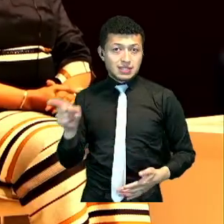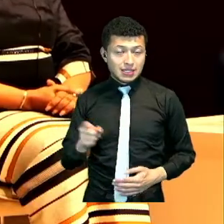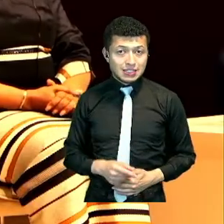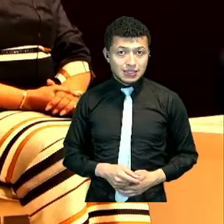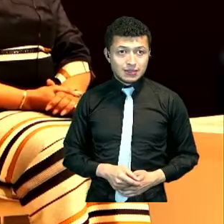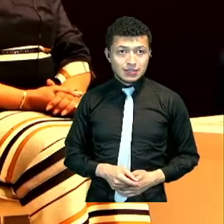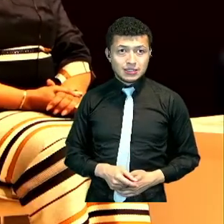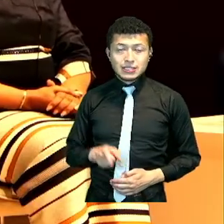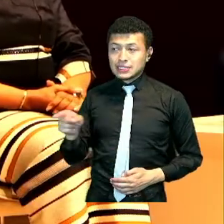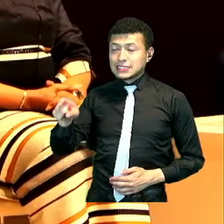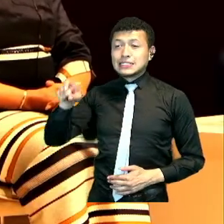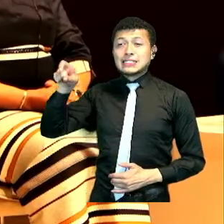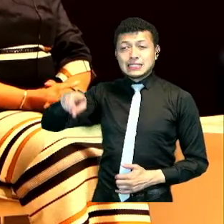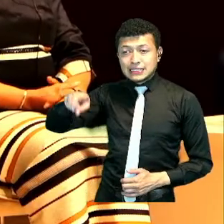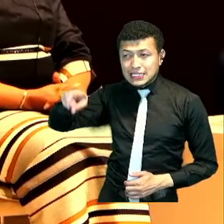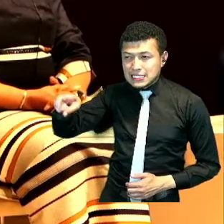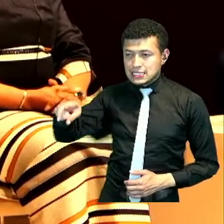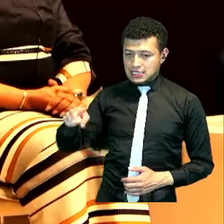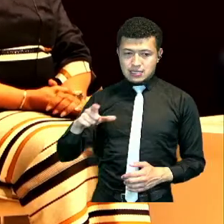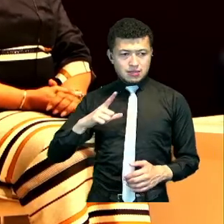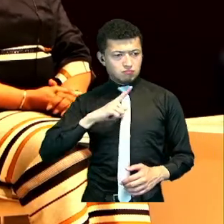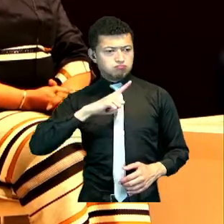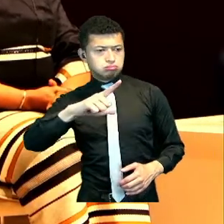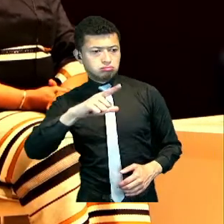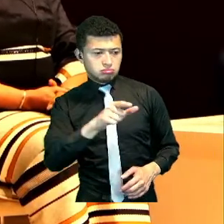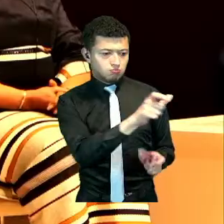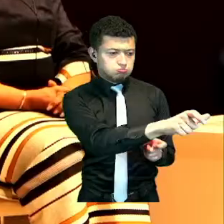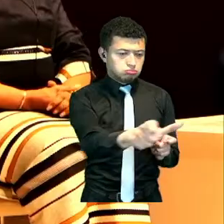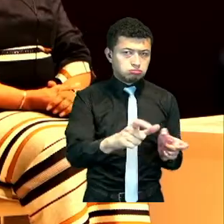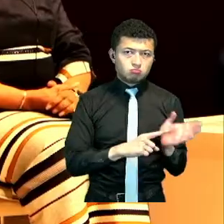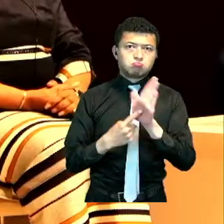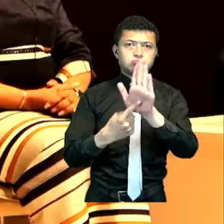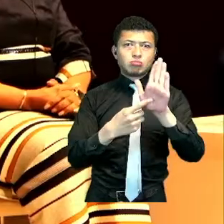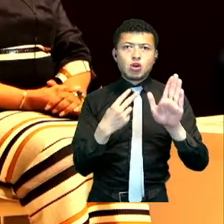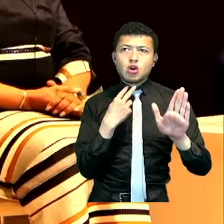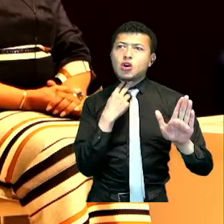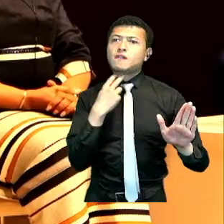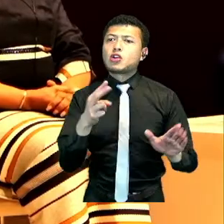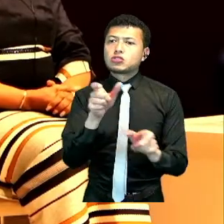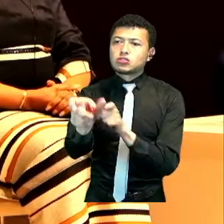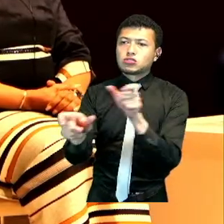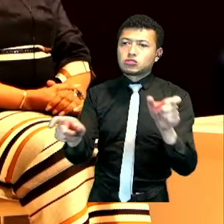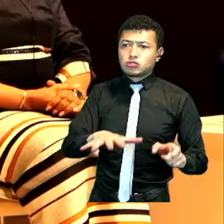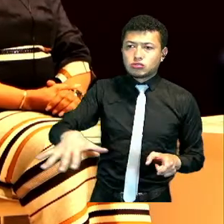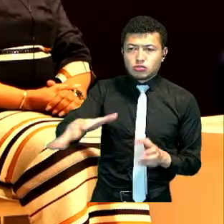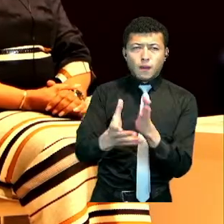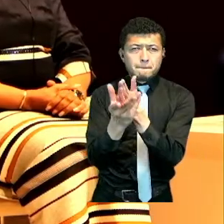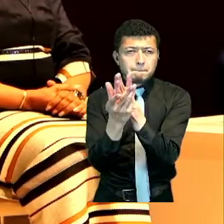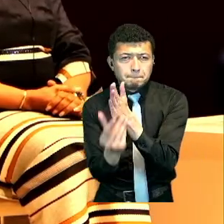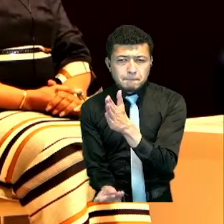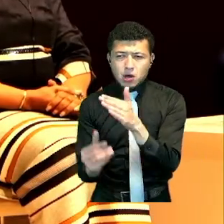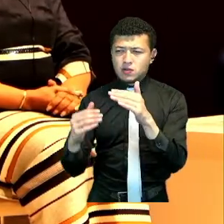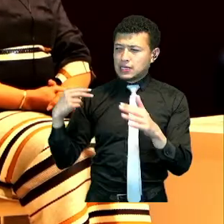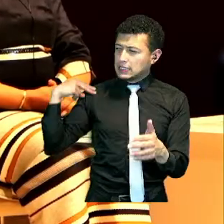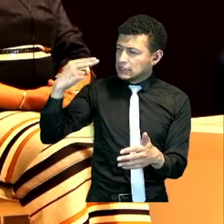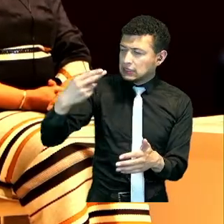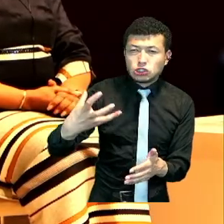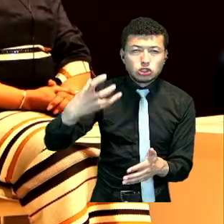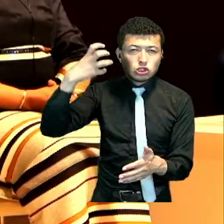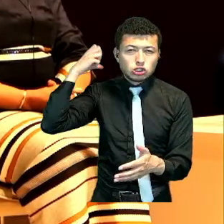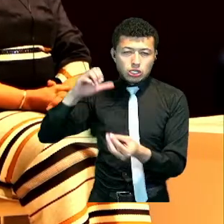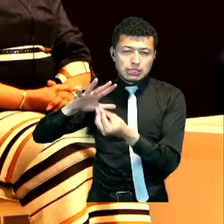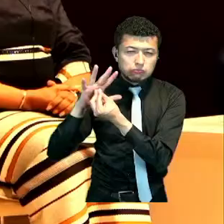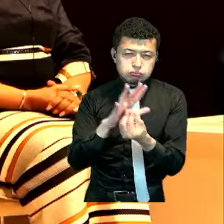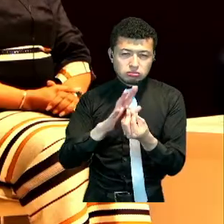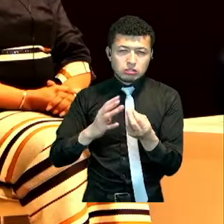Reconciliation and Coexistence. And motivated by the need of dignifying her people and raising her voice for those in poverty that have